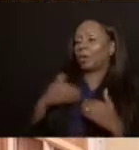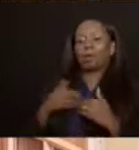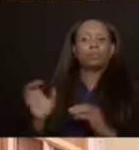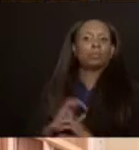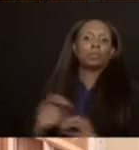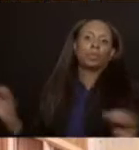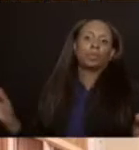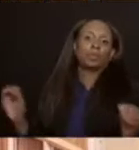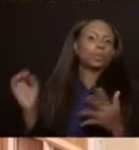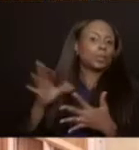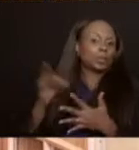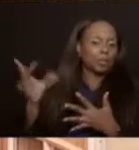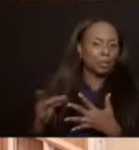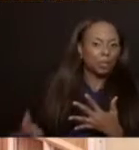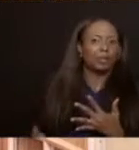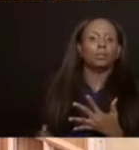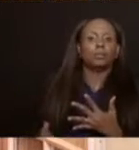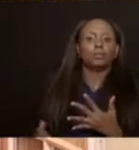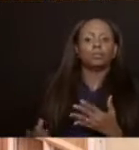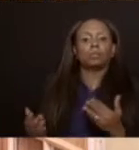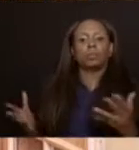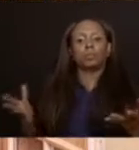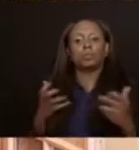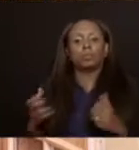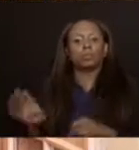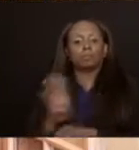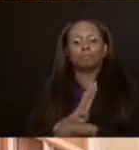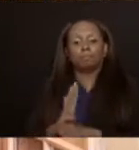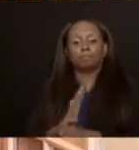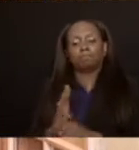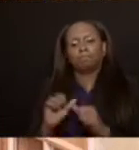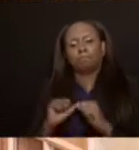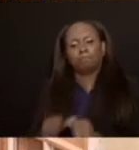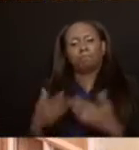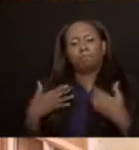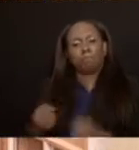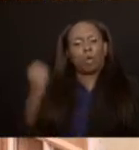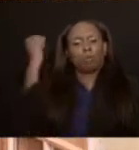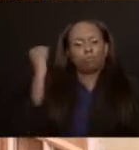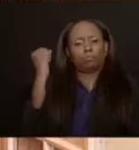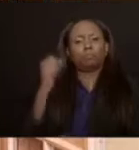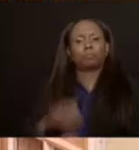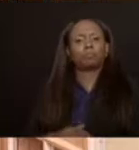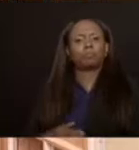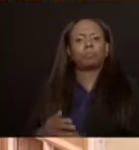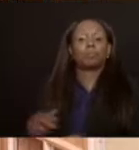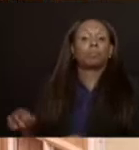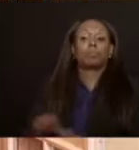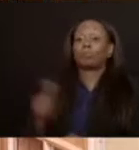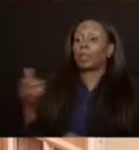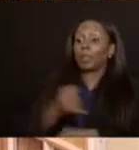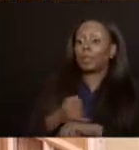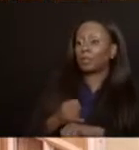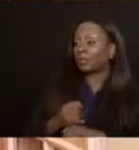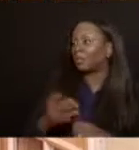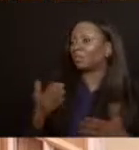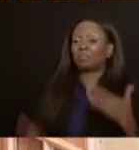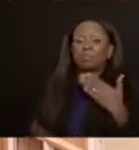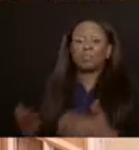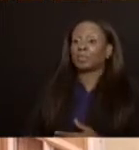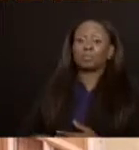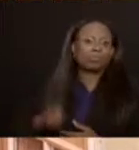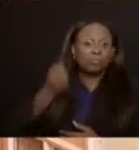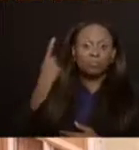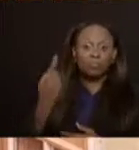choice but to keep this country stable. There are people who from other islands may not get it. There are people who may not understand